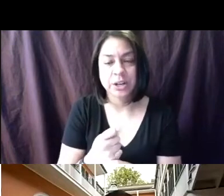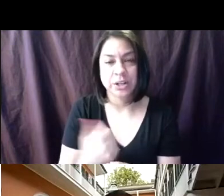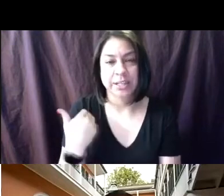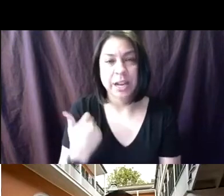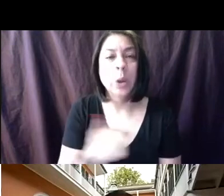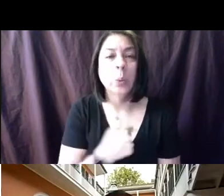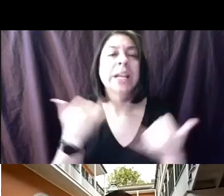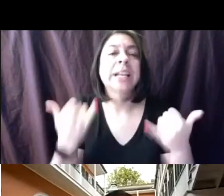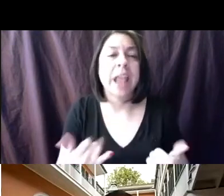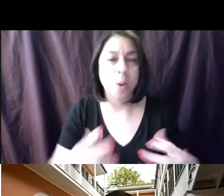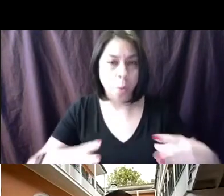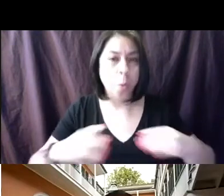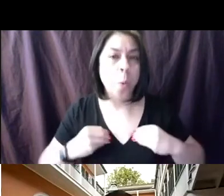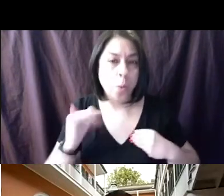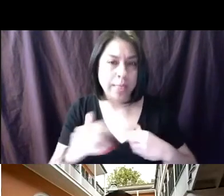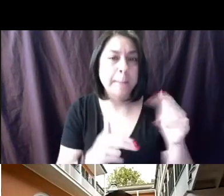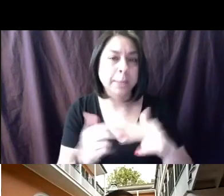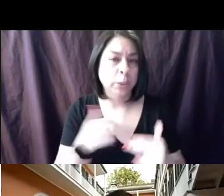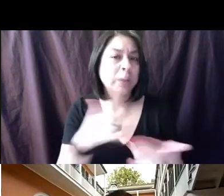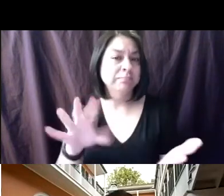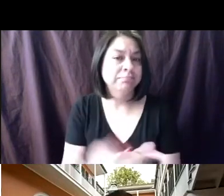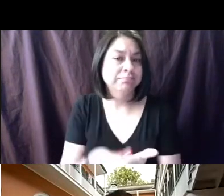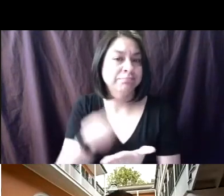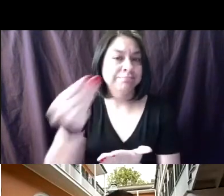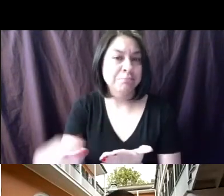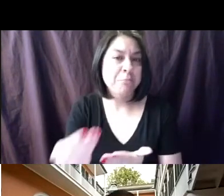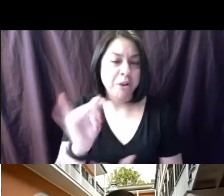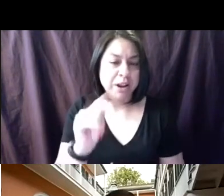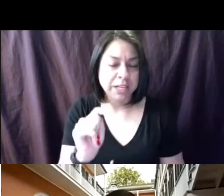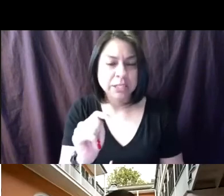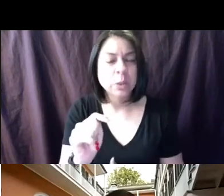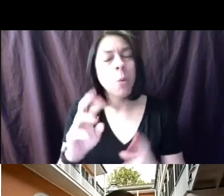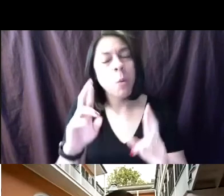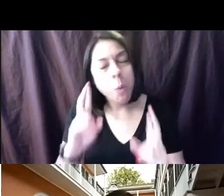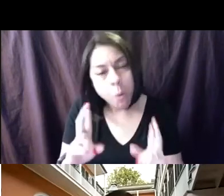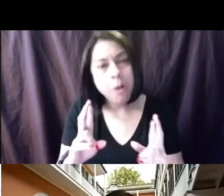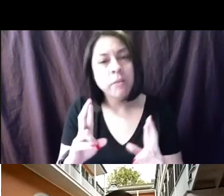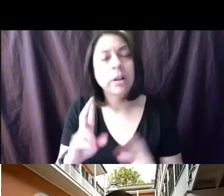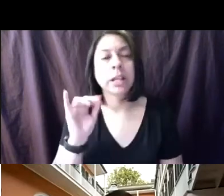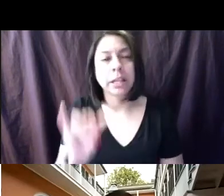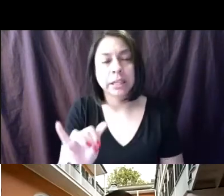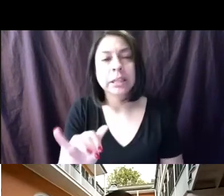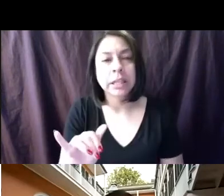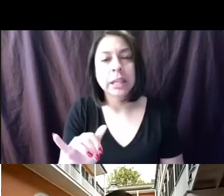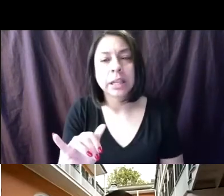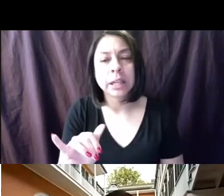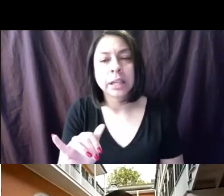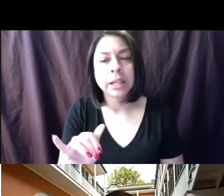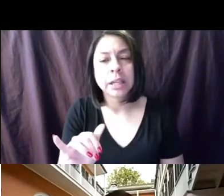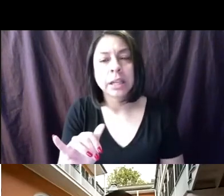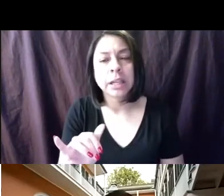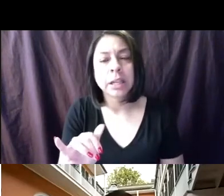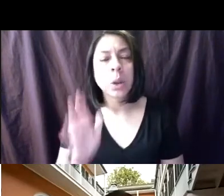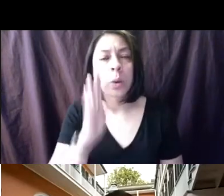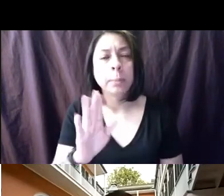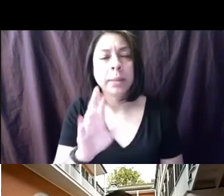we now own the building. We bought the building, and hopefully this will be a racial